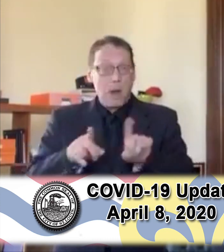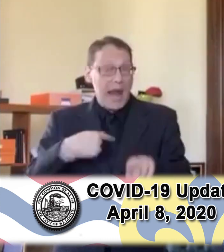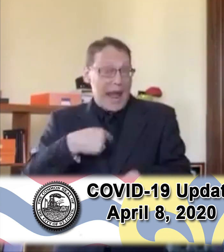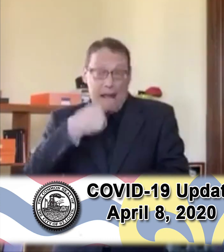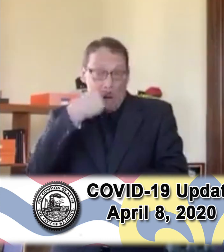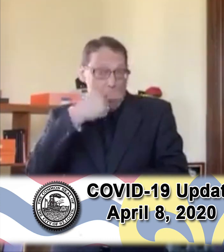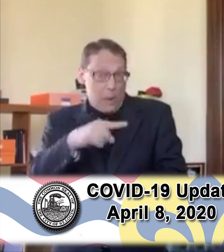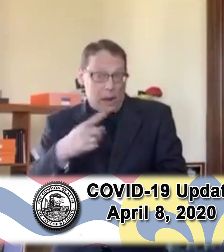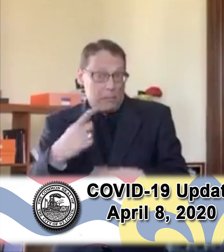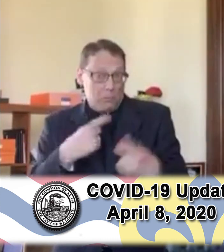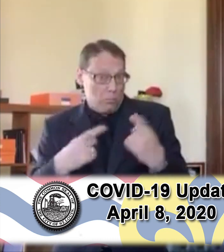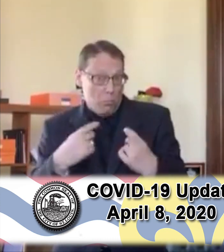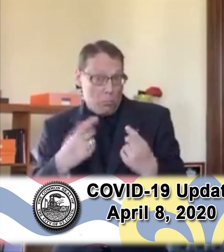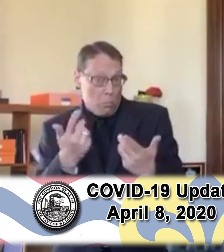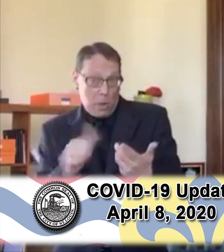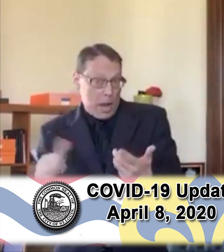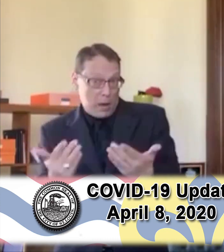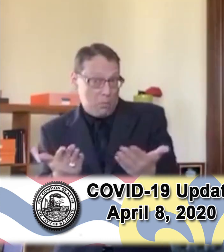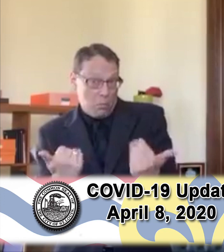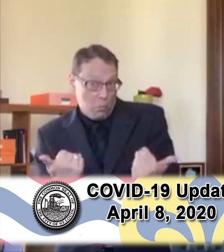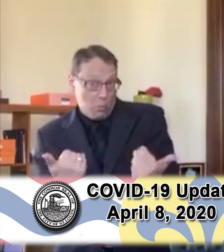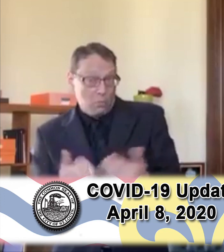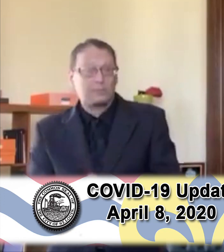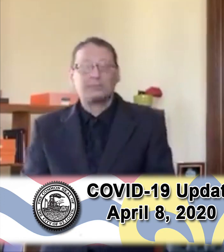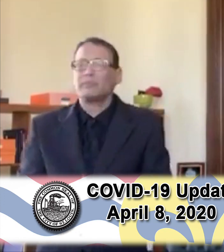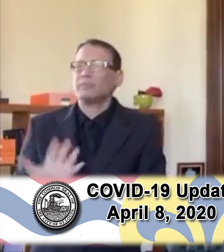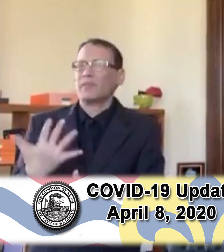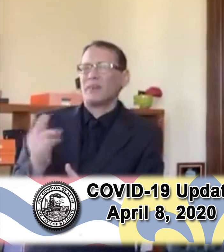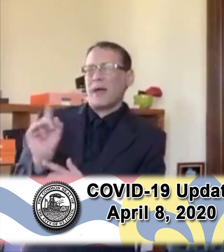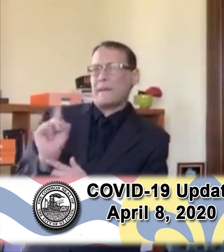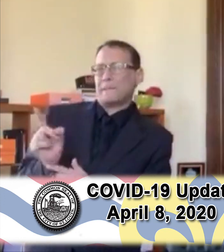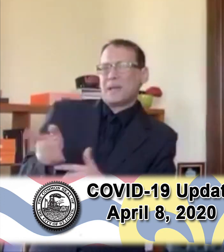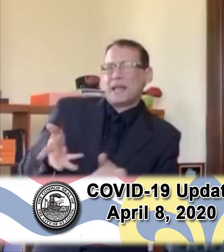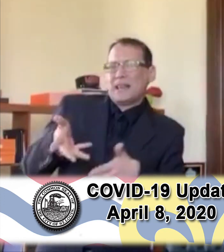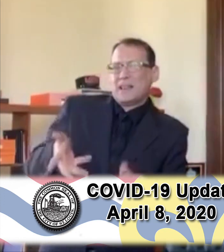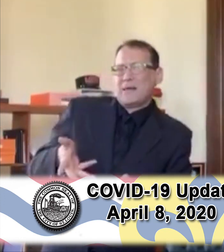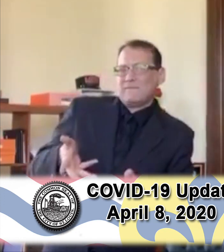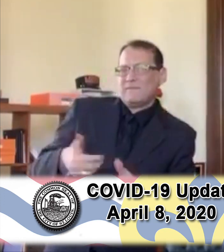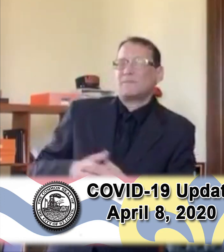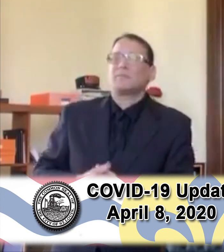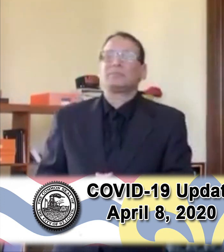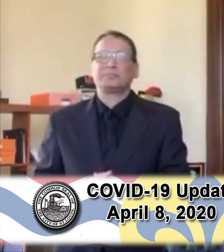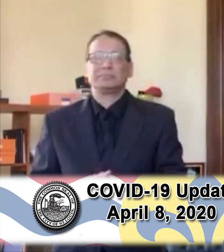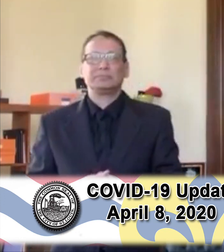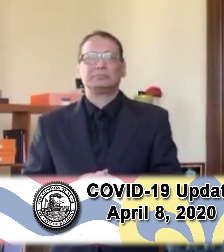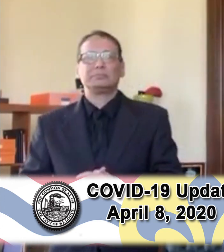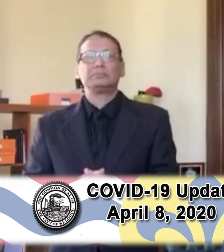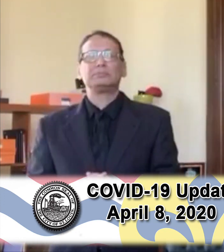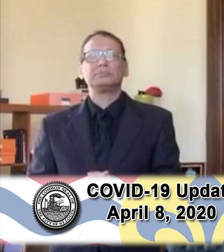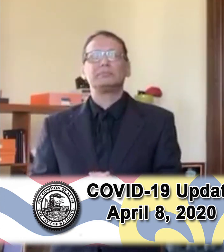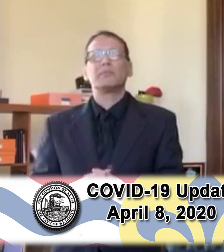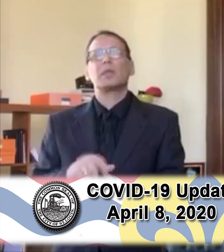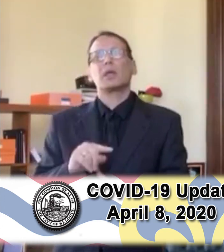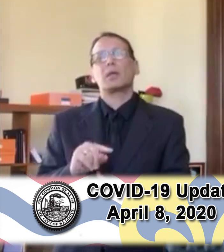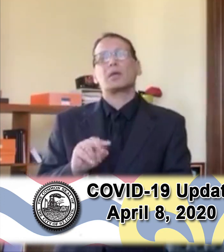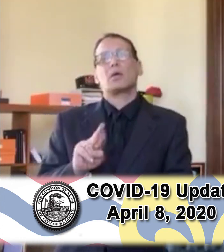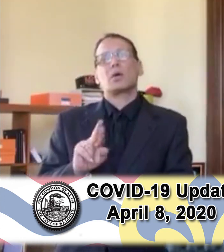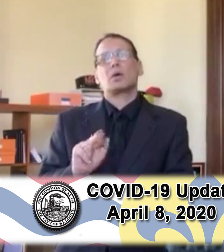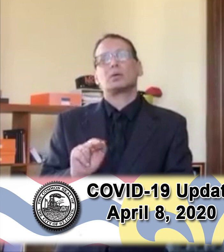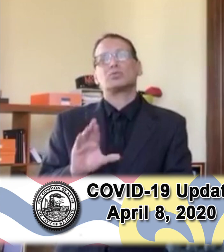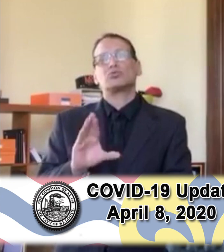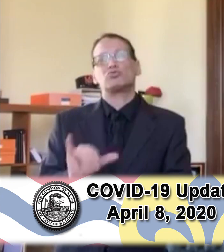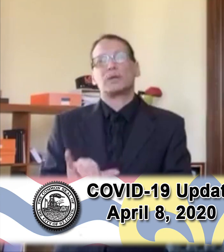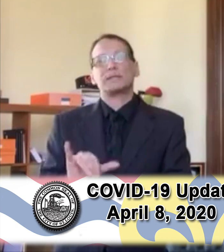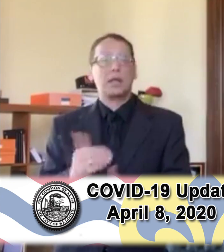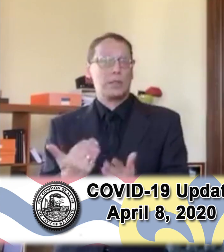questions if there are questions. Mayor, we got about 5 minutes left for questions that are rolling in on Facebook. Tracy would like to know the